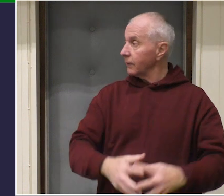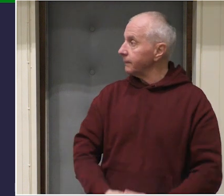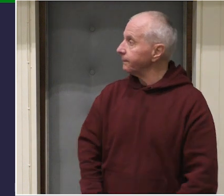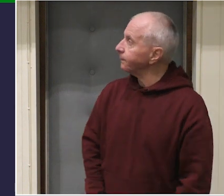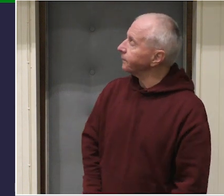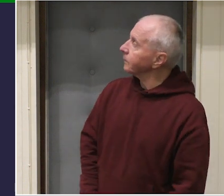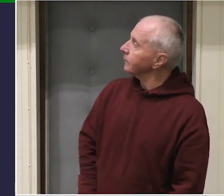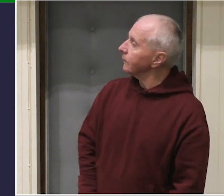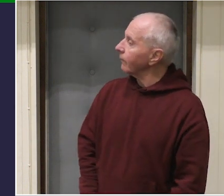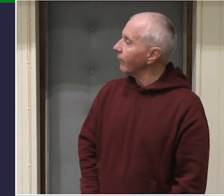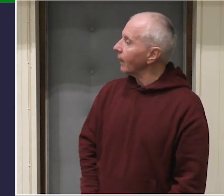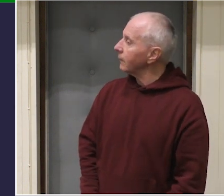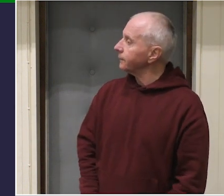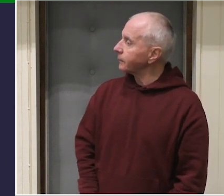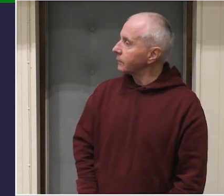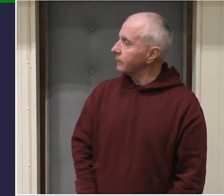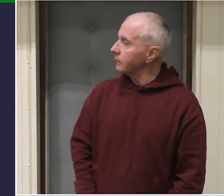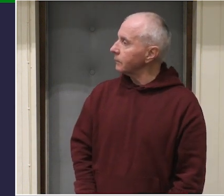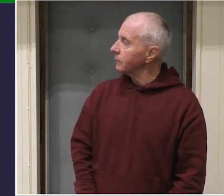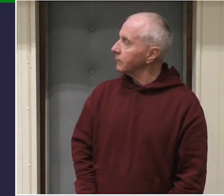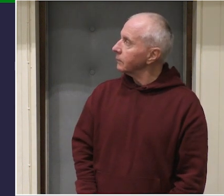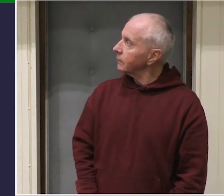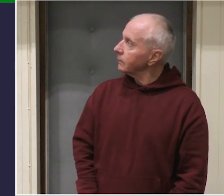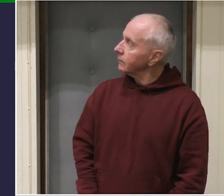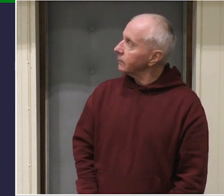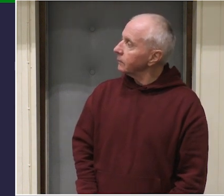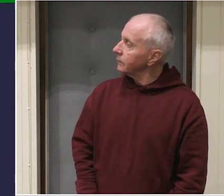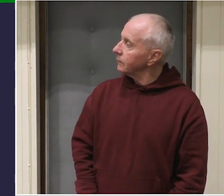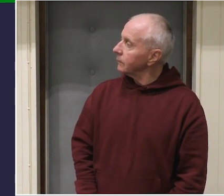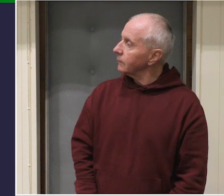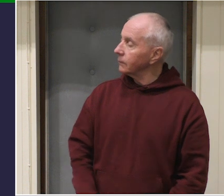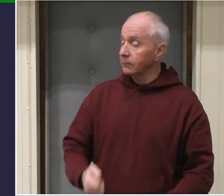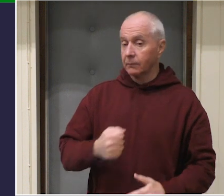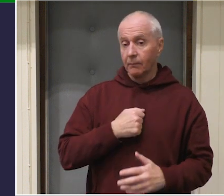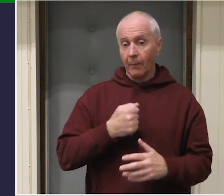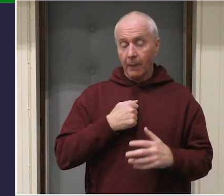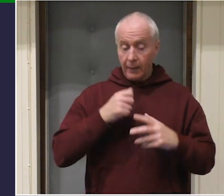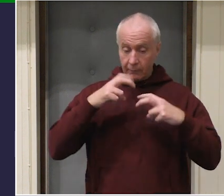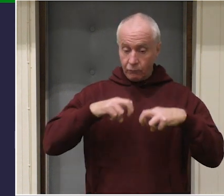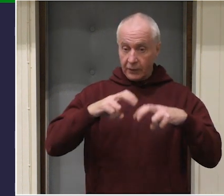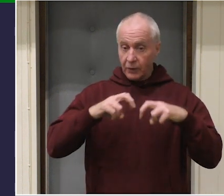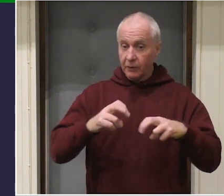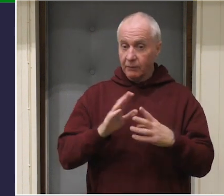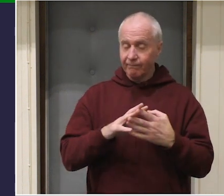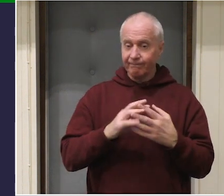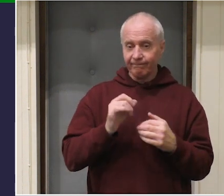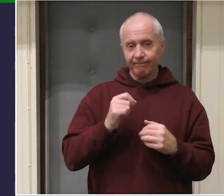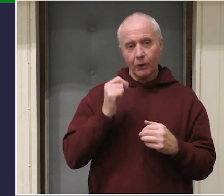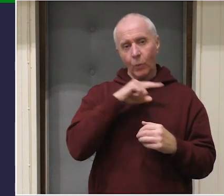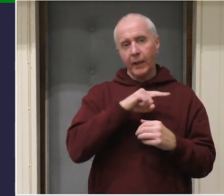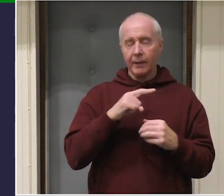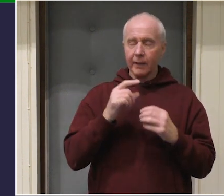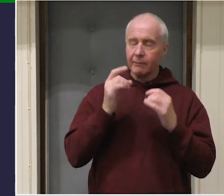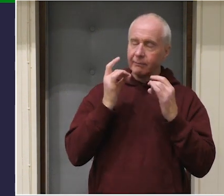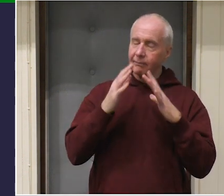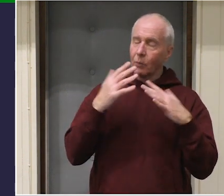Right, so next I want to move on to the actual stuff I do, which is the weird and wonderful.